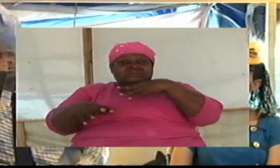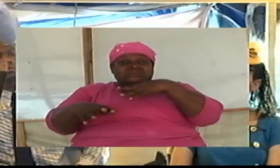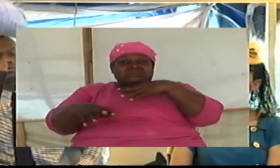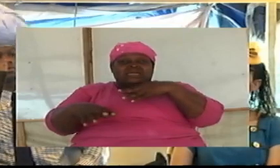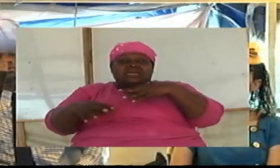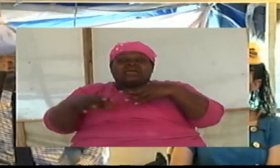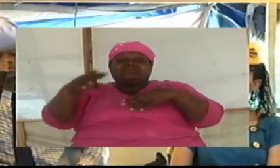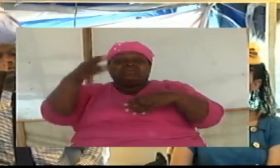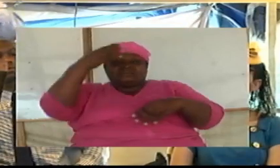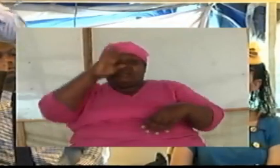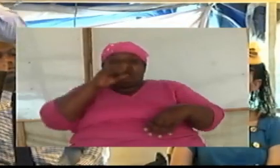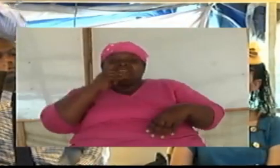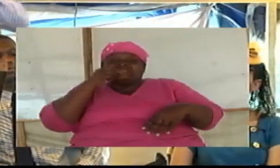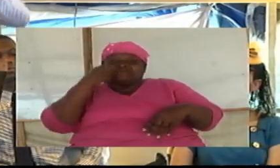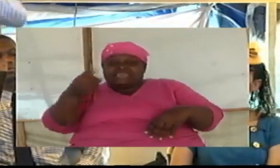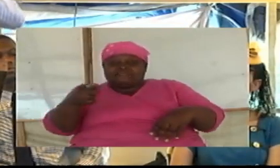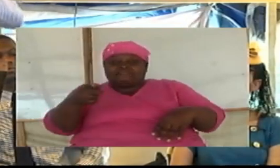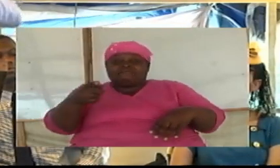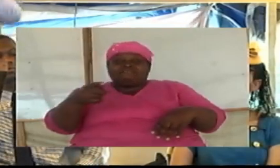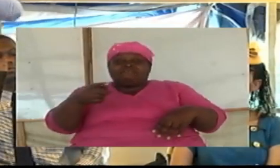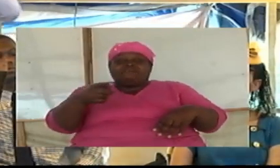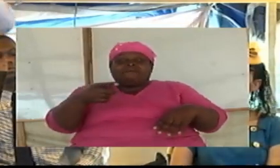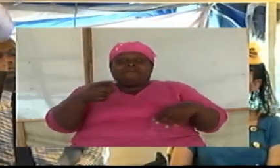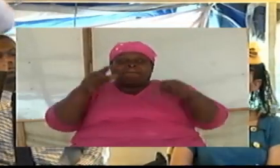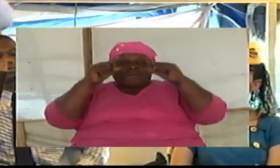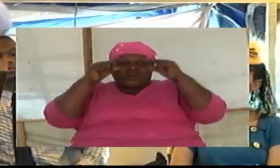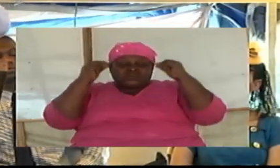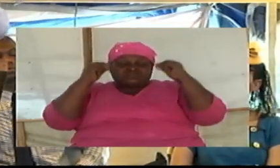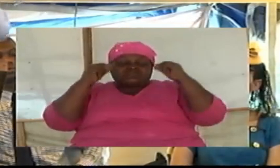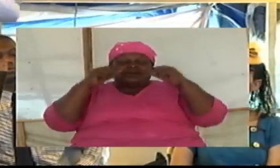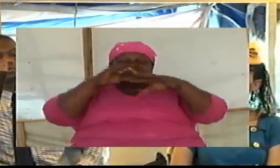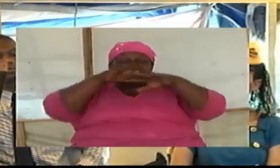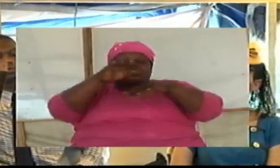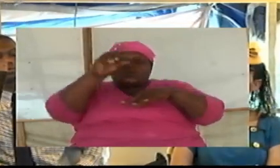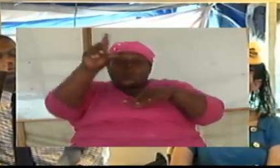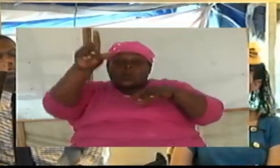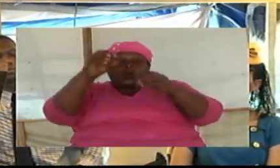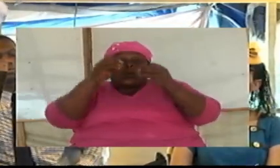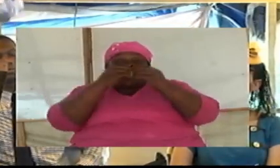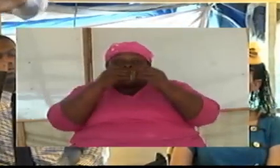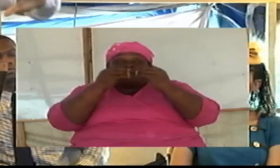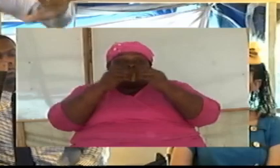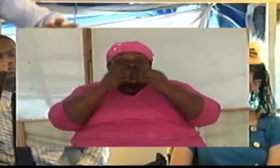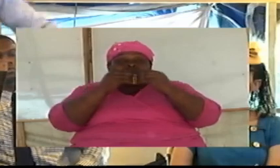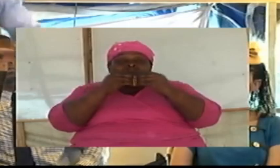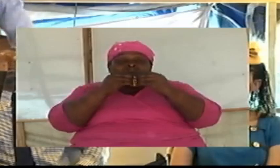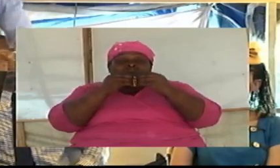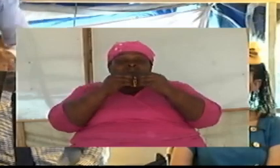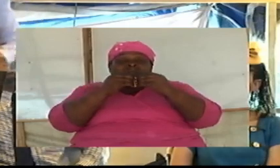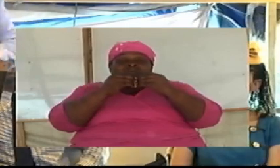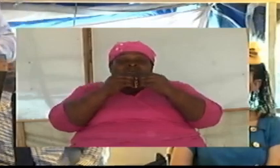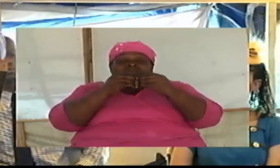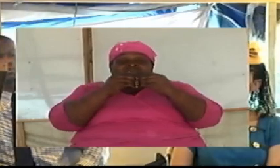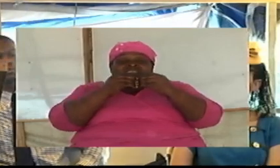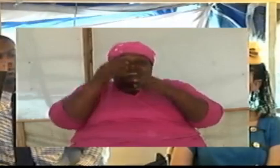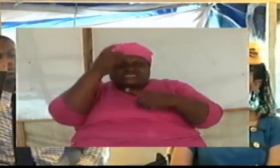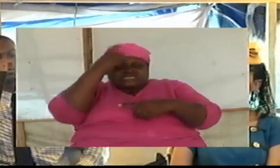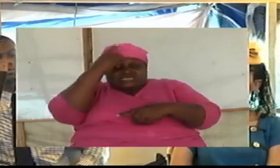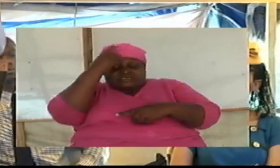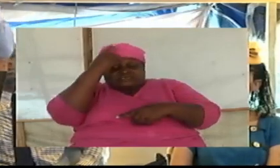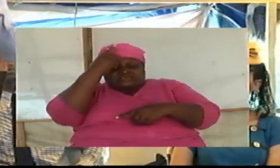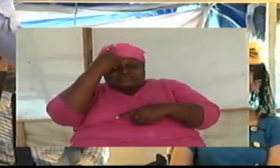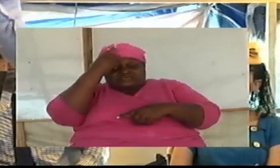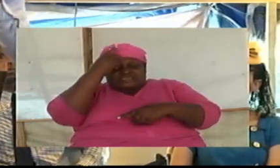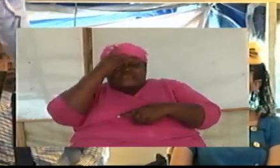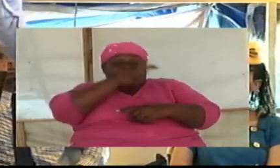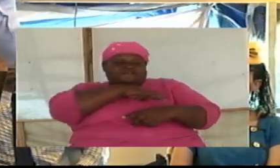And after this plague, then Pharaoh will thrust you out. Praise the Lord Jesus. But you see, this